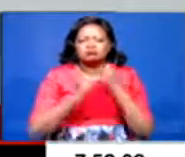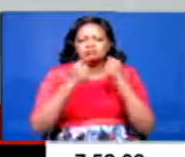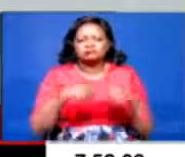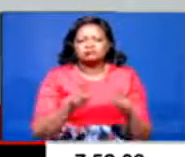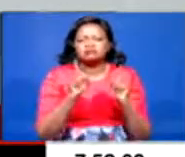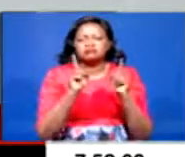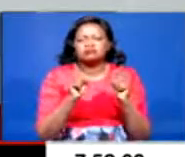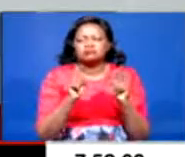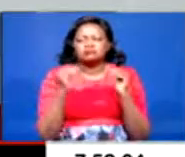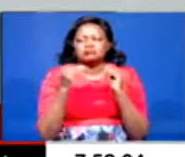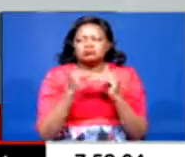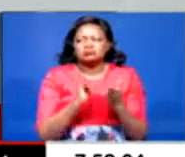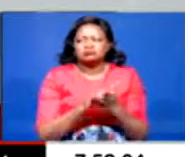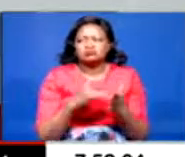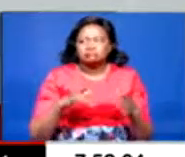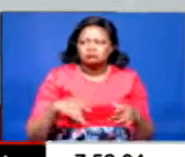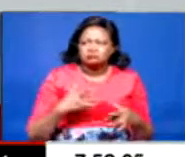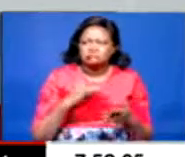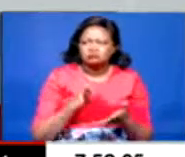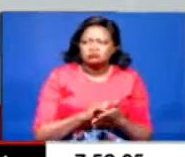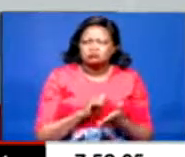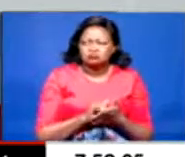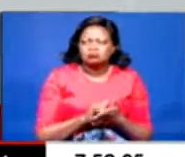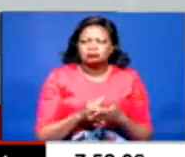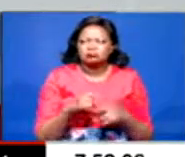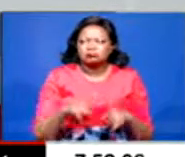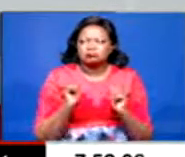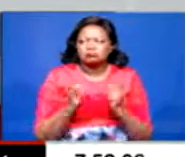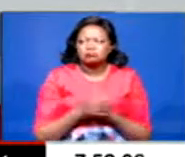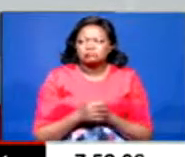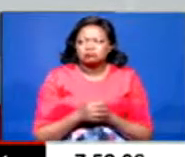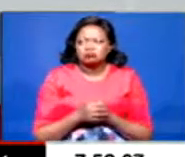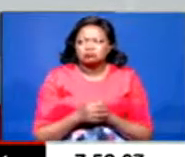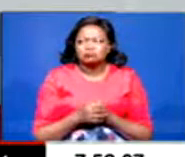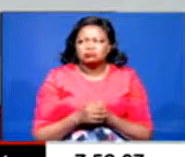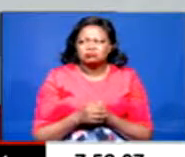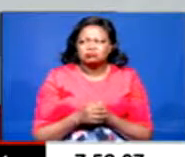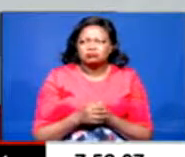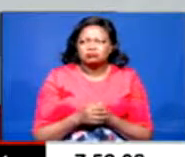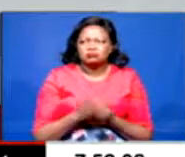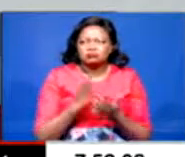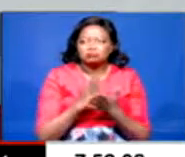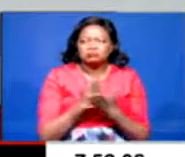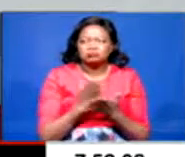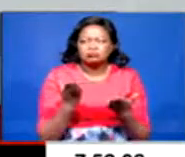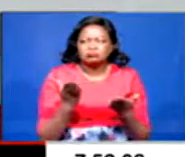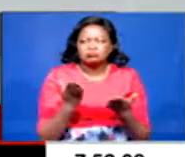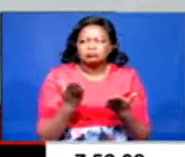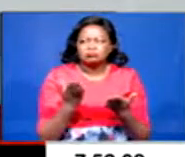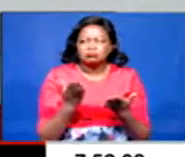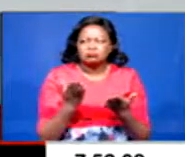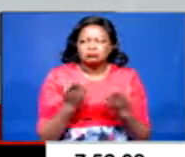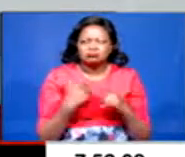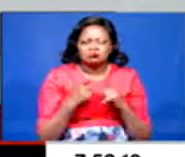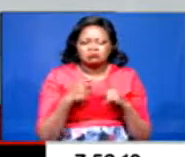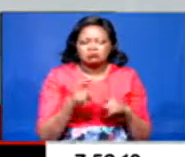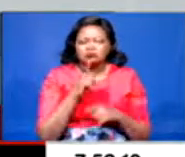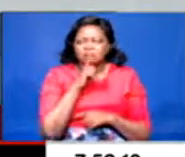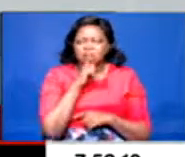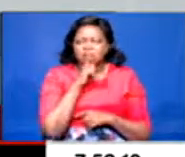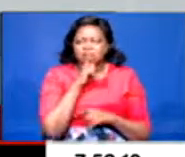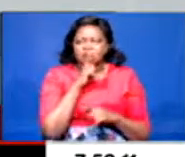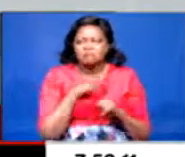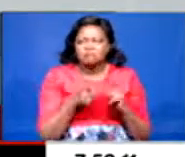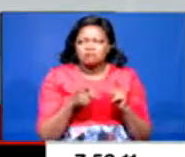people started thinking he's a bit belligerent. Straight and strong face until the end. You know, and the stance is a little bit quiet, but you can see a